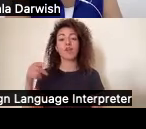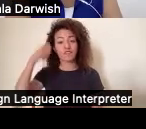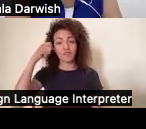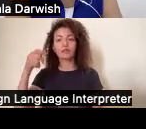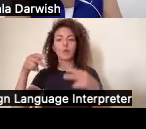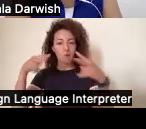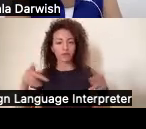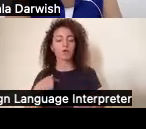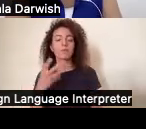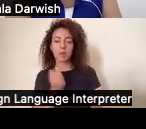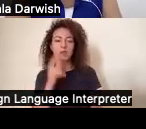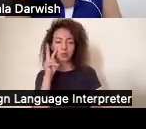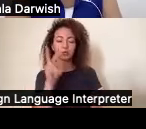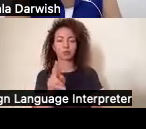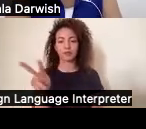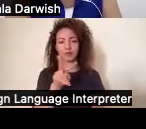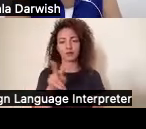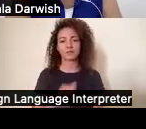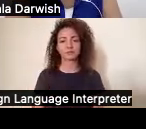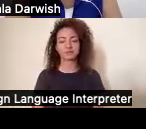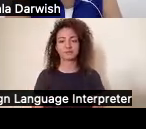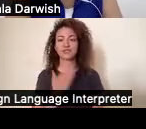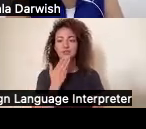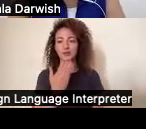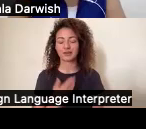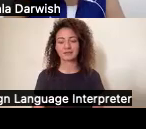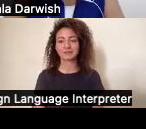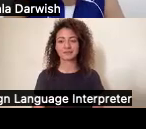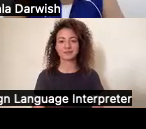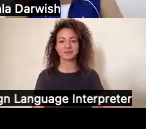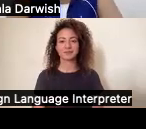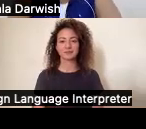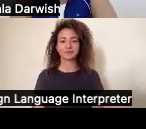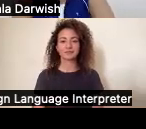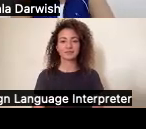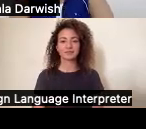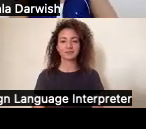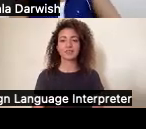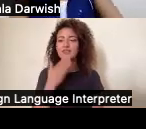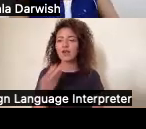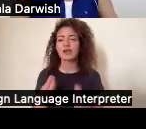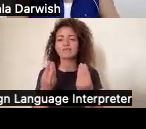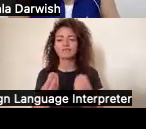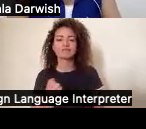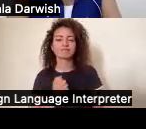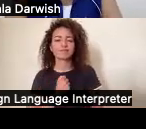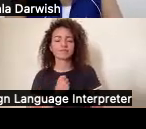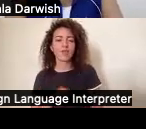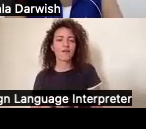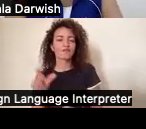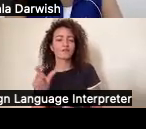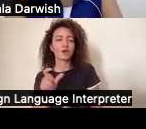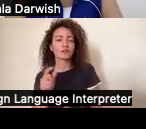everything is fine. I think we can see both. Yes. Thank you, Hala. Okay. So thank you for giving me the opportunity to speak